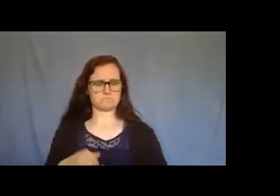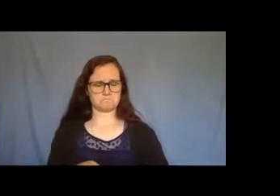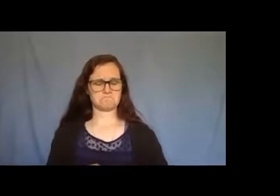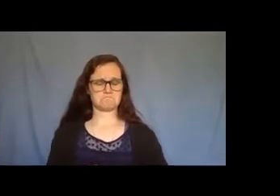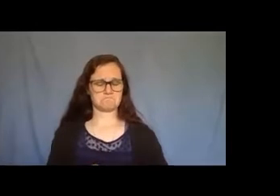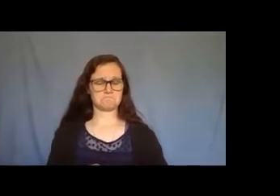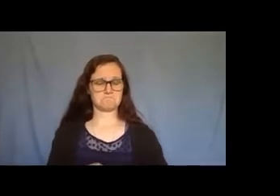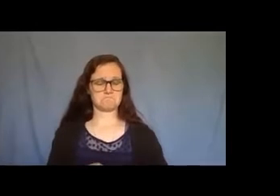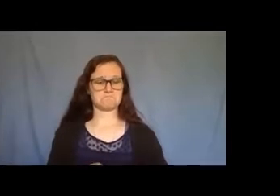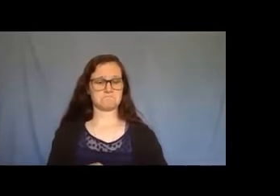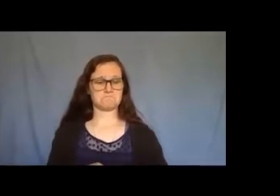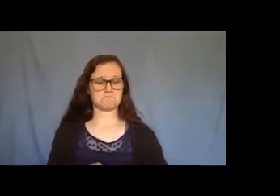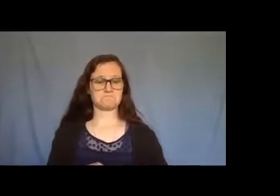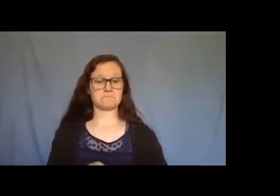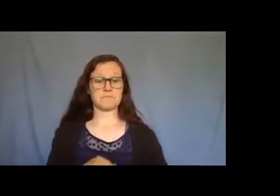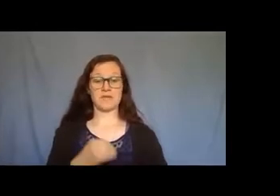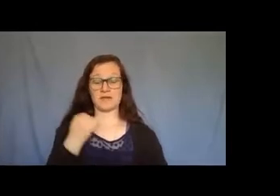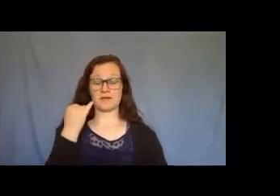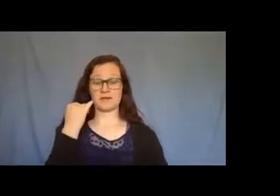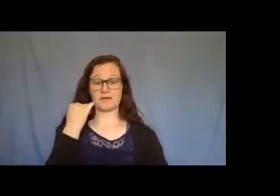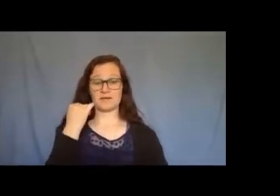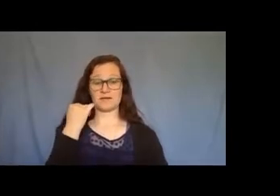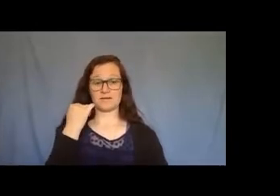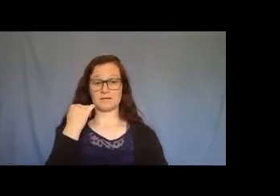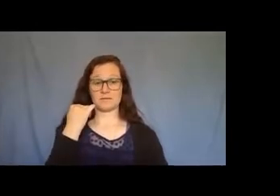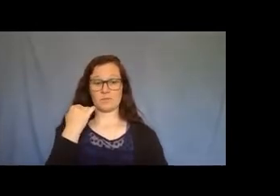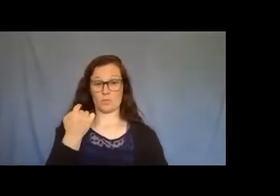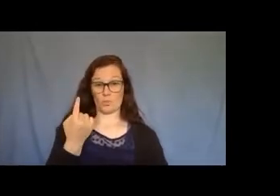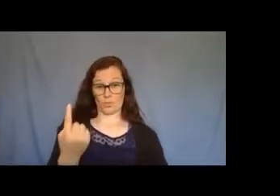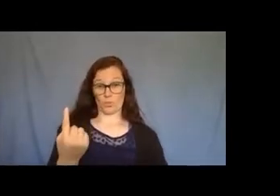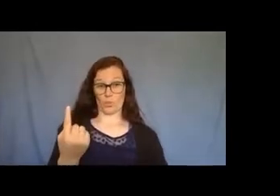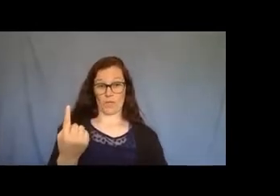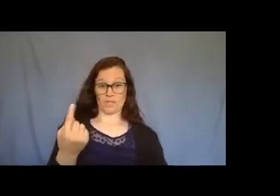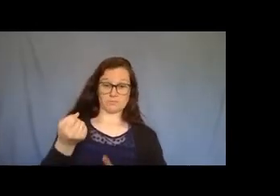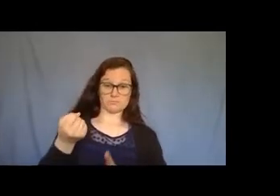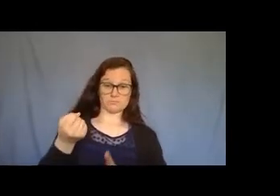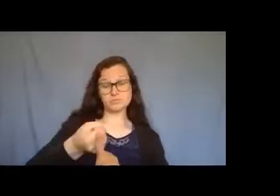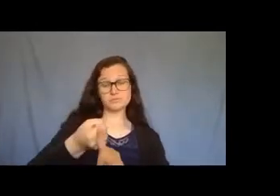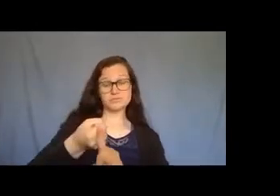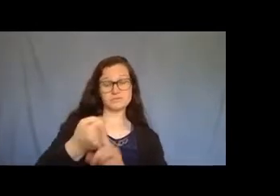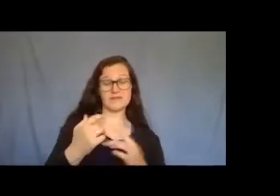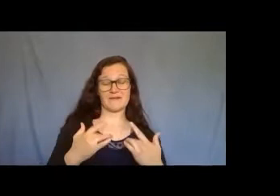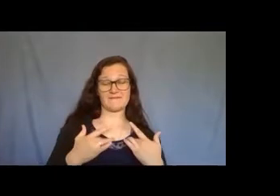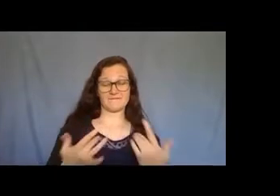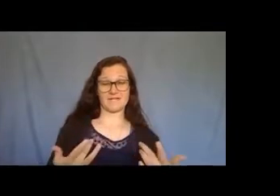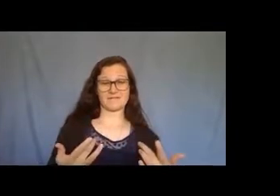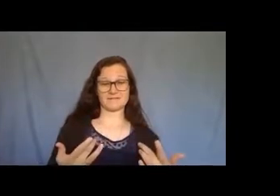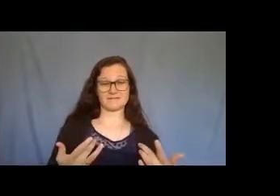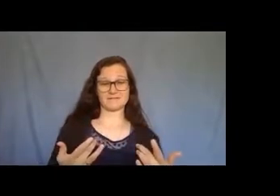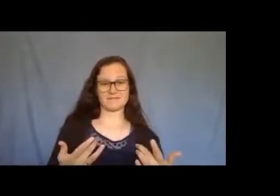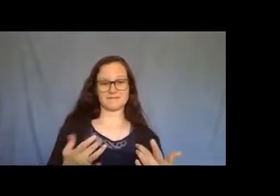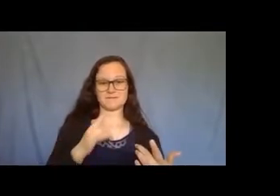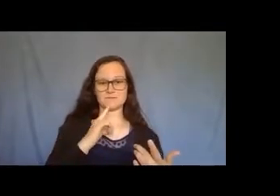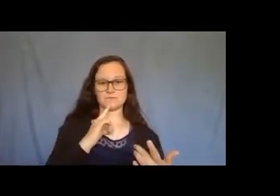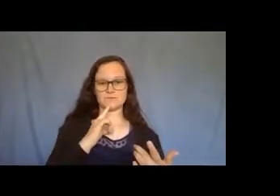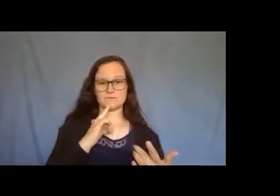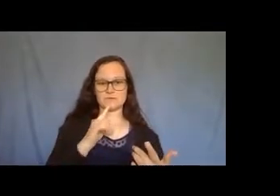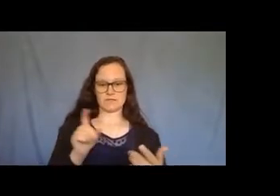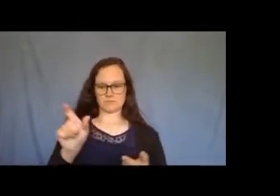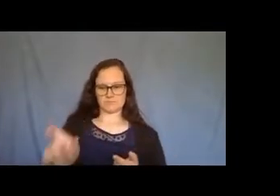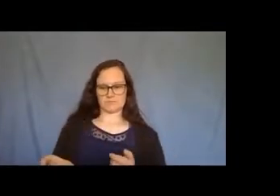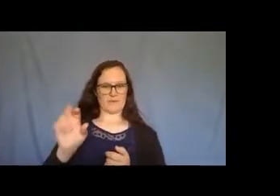And if not for a single event that seems to be an outlier at the bottom